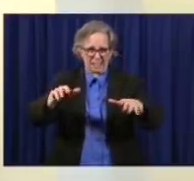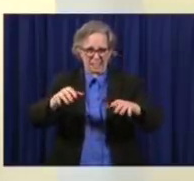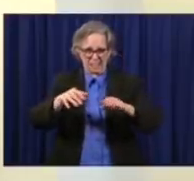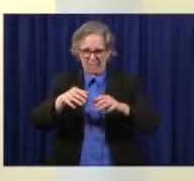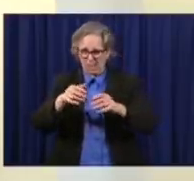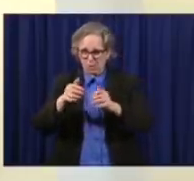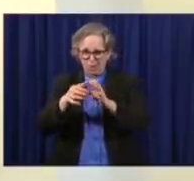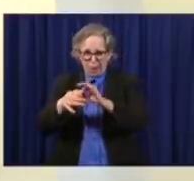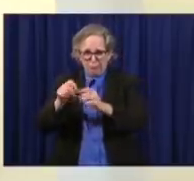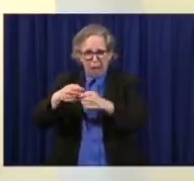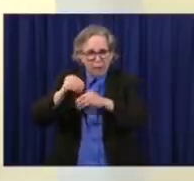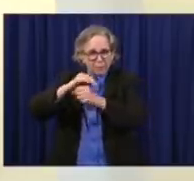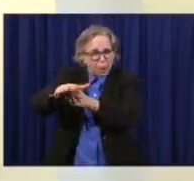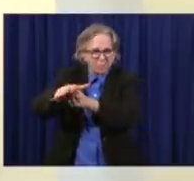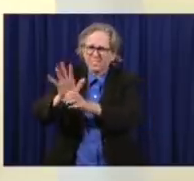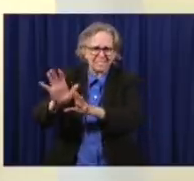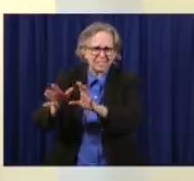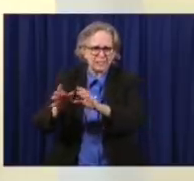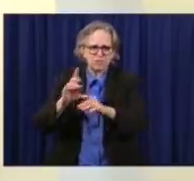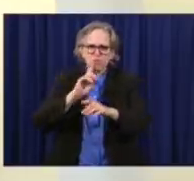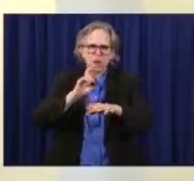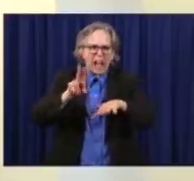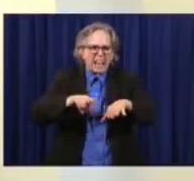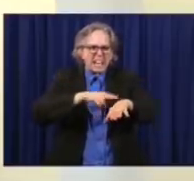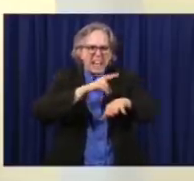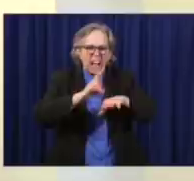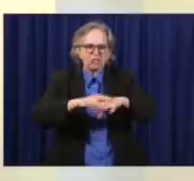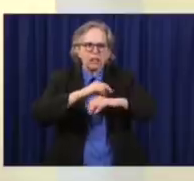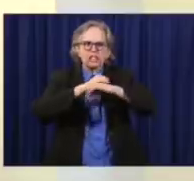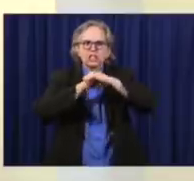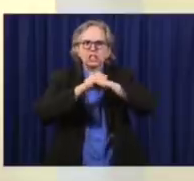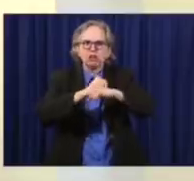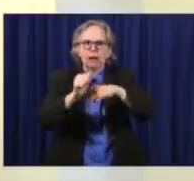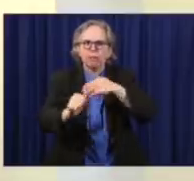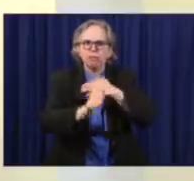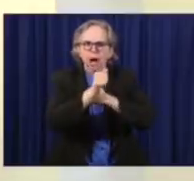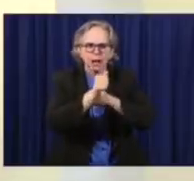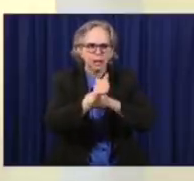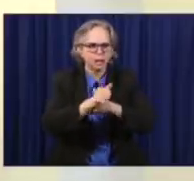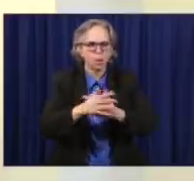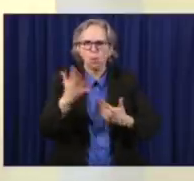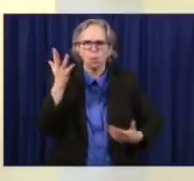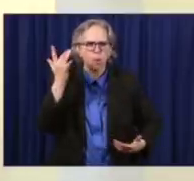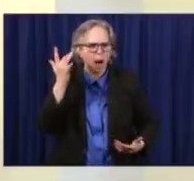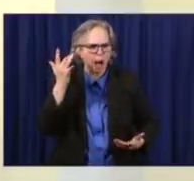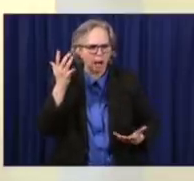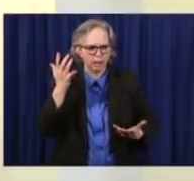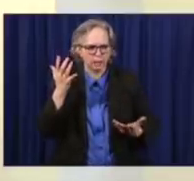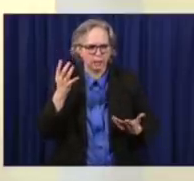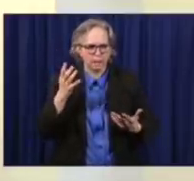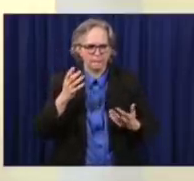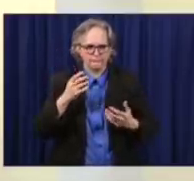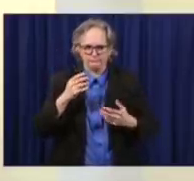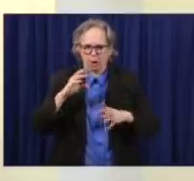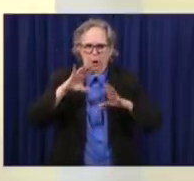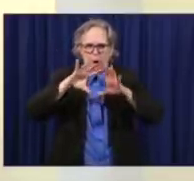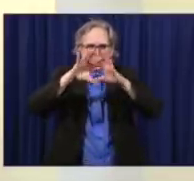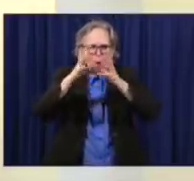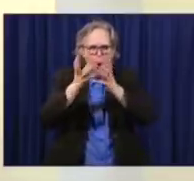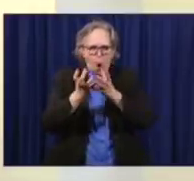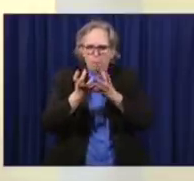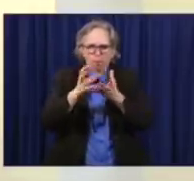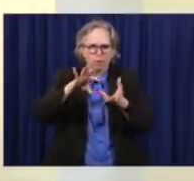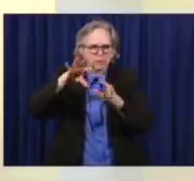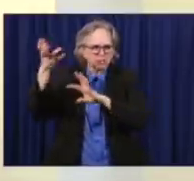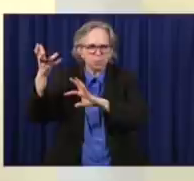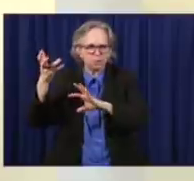threat on the scale of things is because it causes global disruption, societal disruption, and